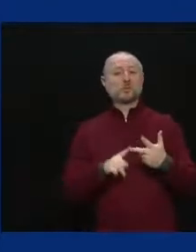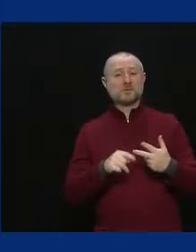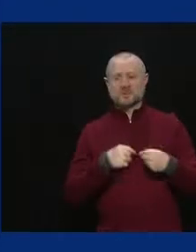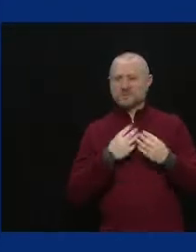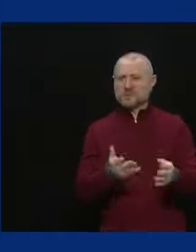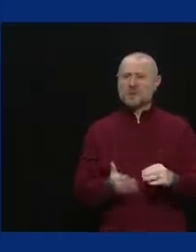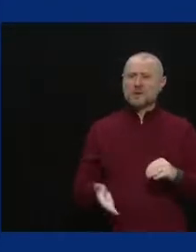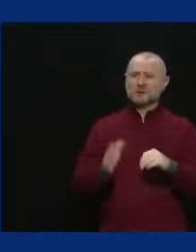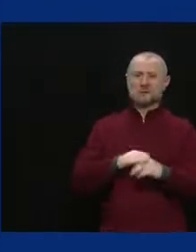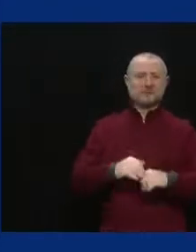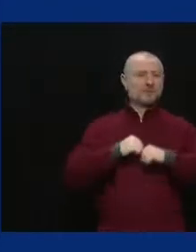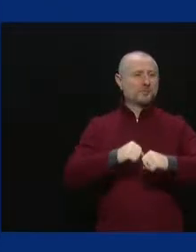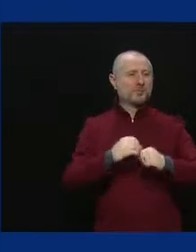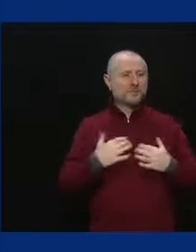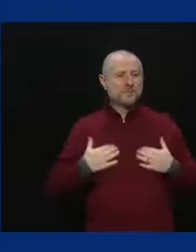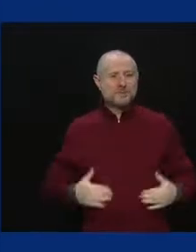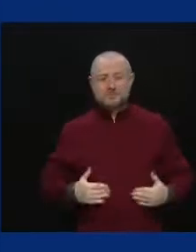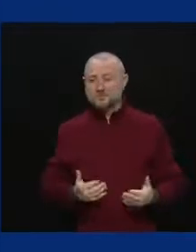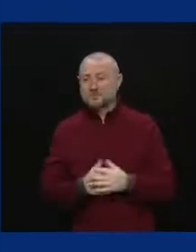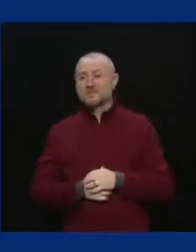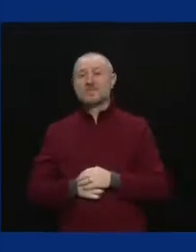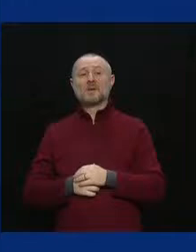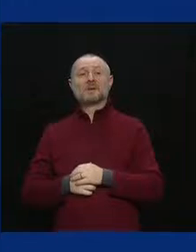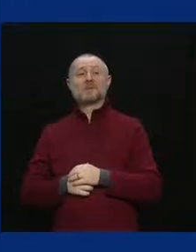around. So let's wrap up.